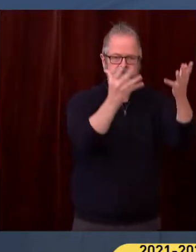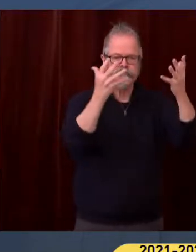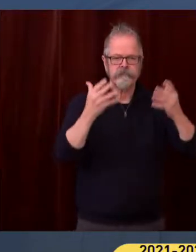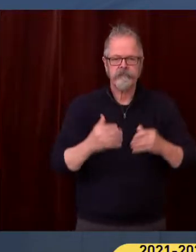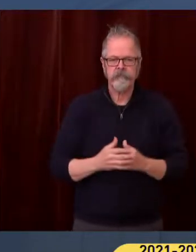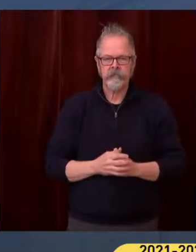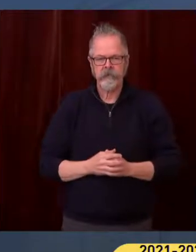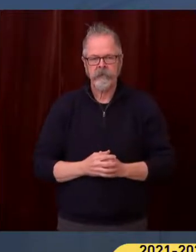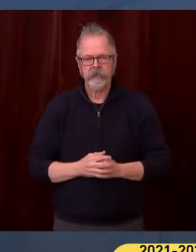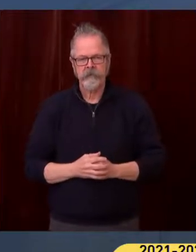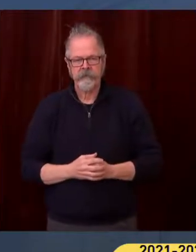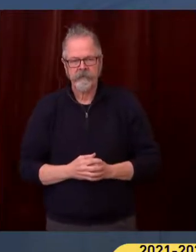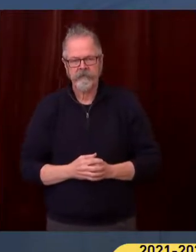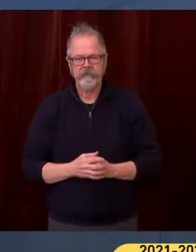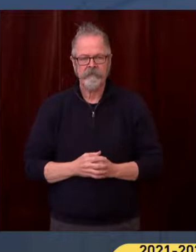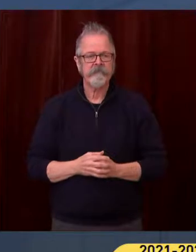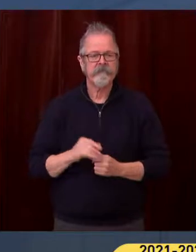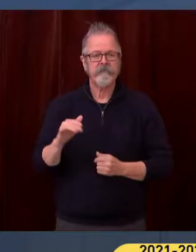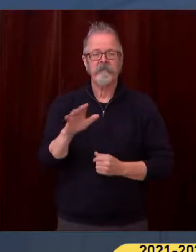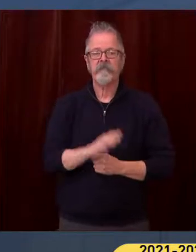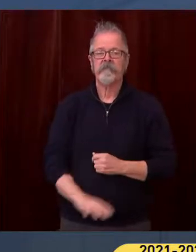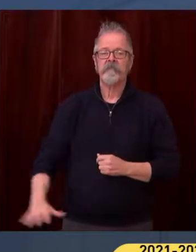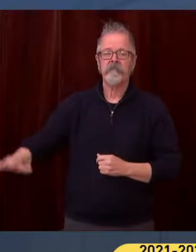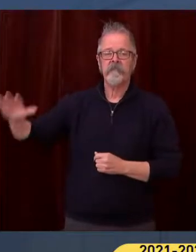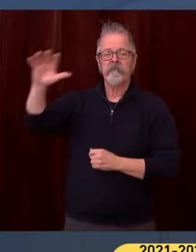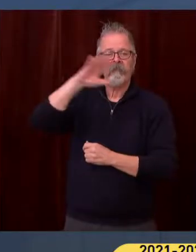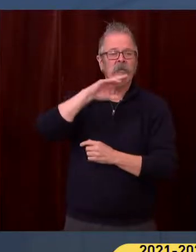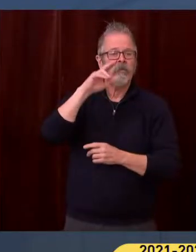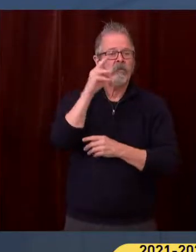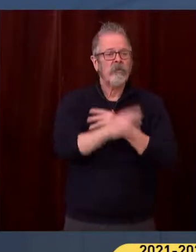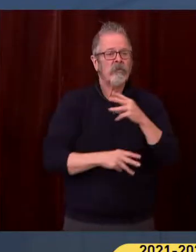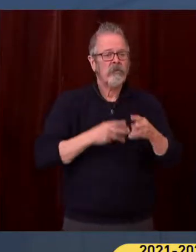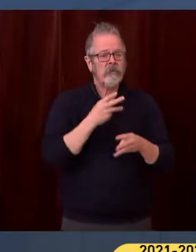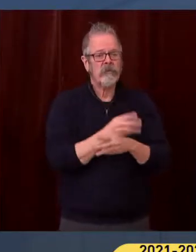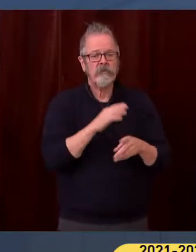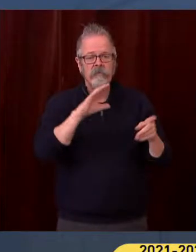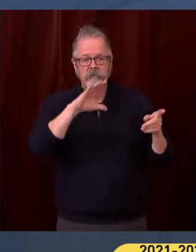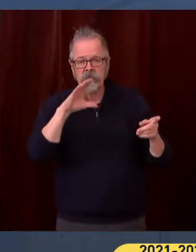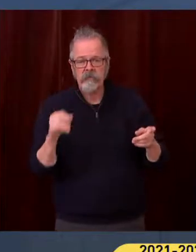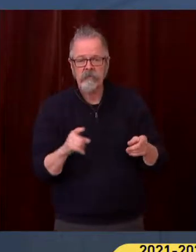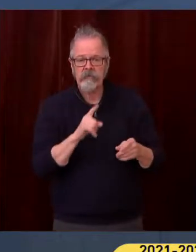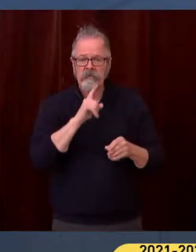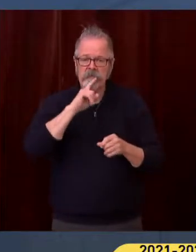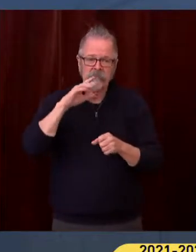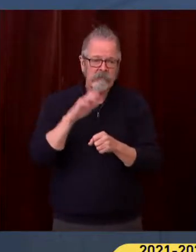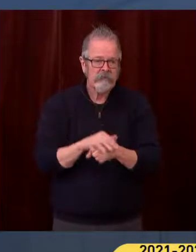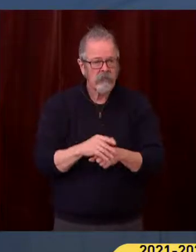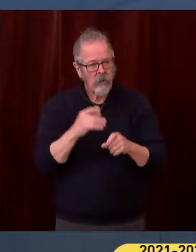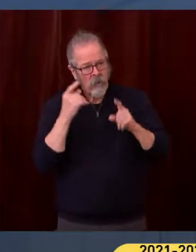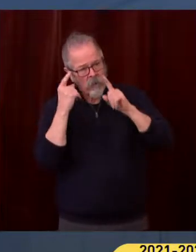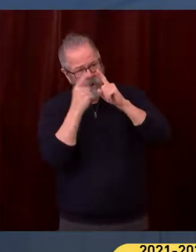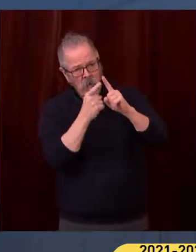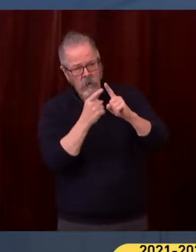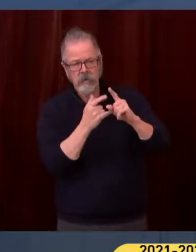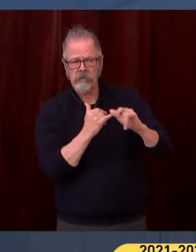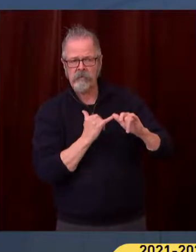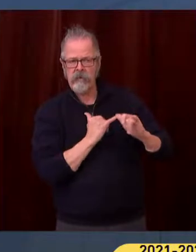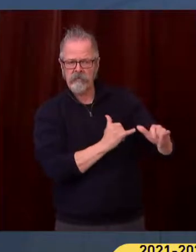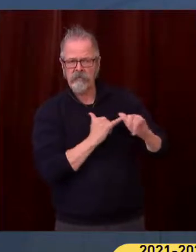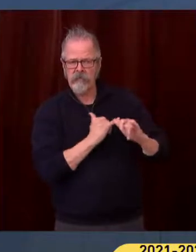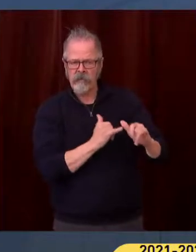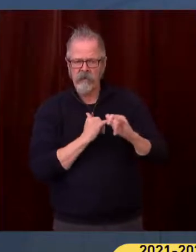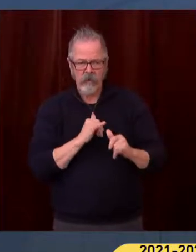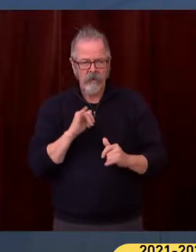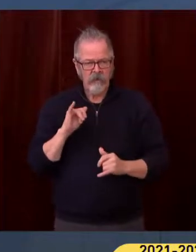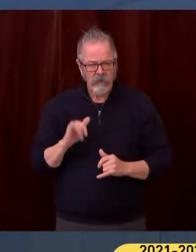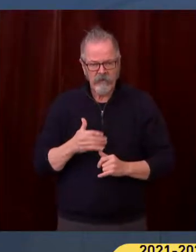Some of the premium companies in the world have made the very same commitment to carbon emission reductions that we in Washington State have and some